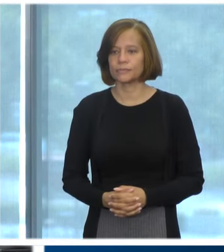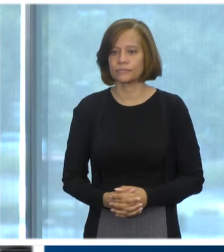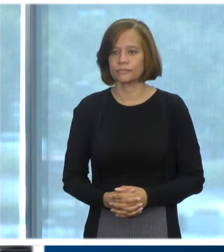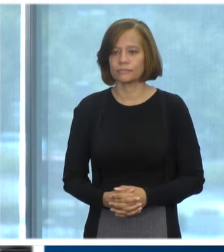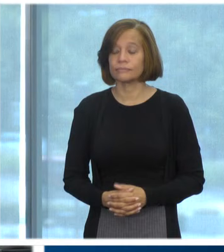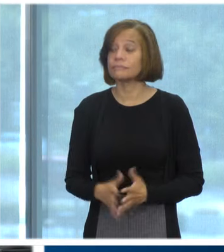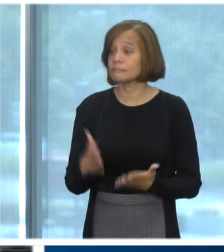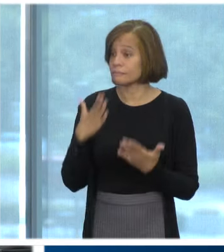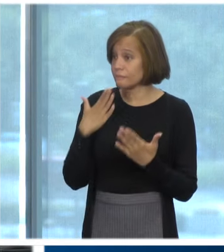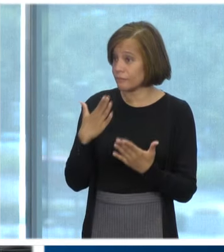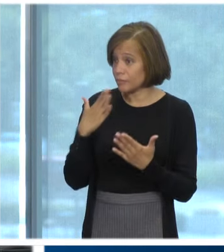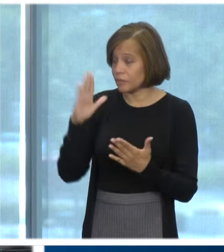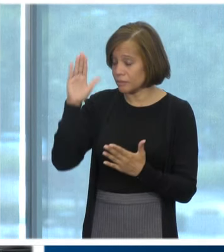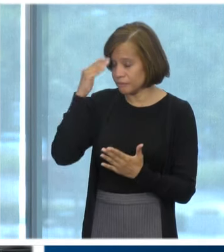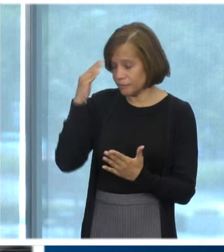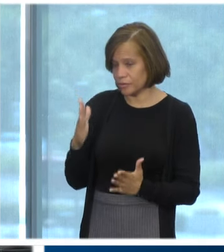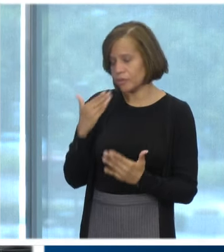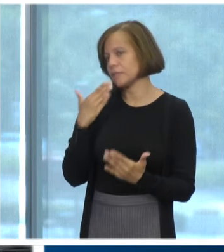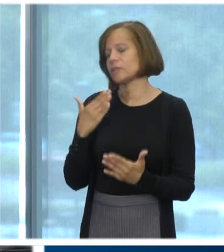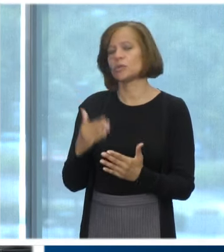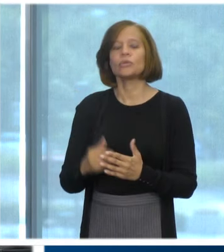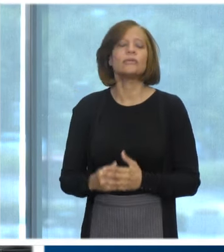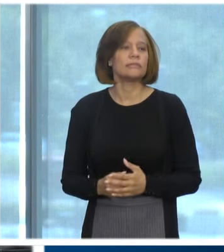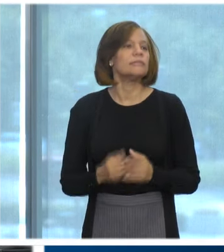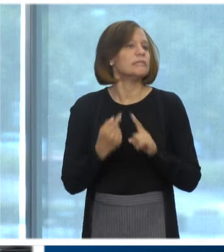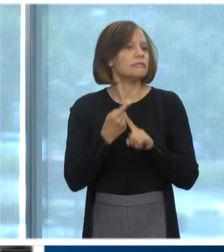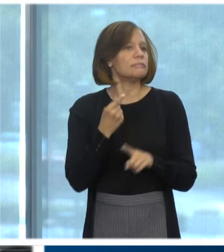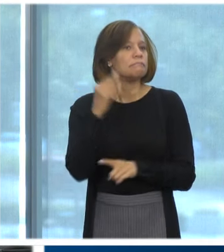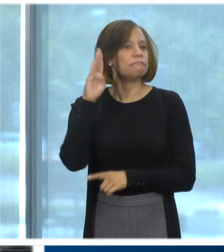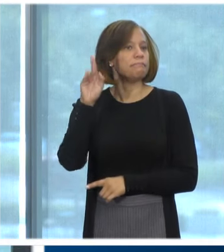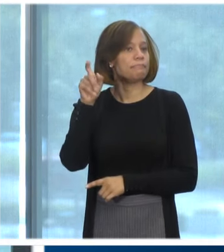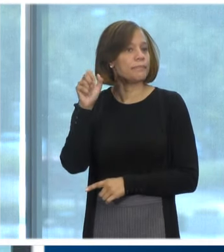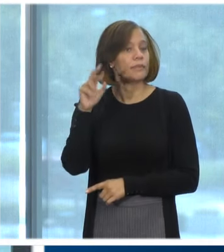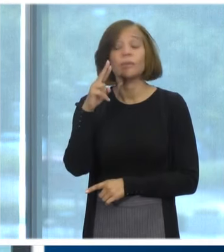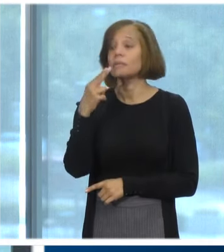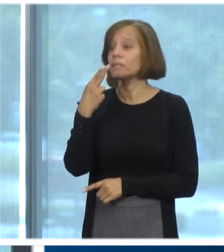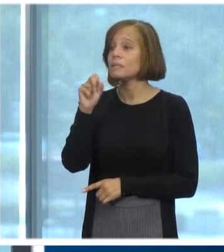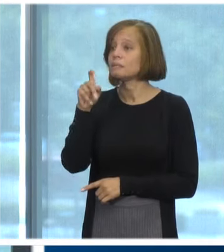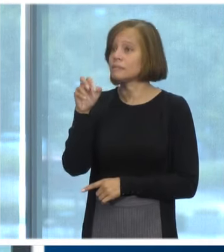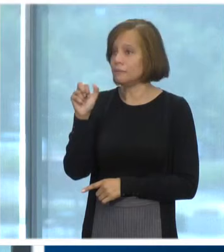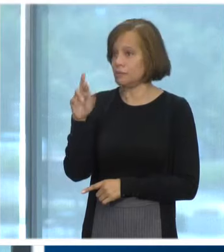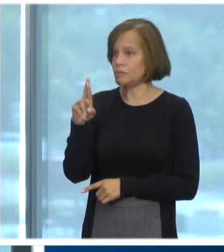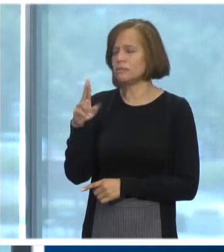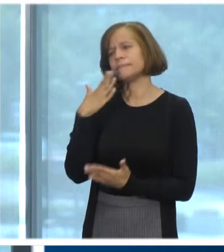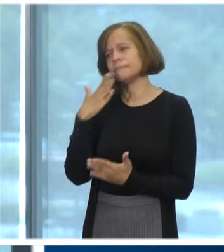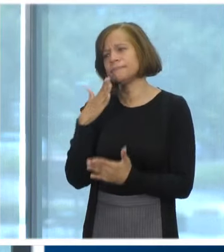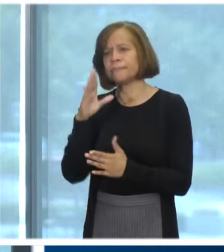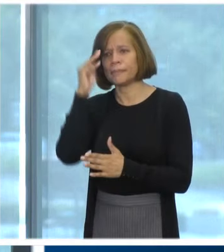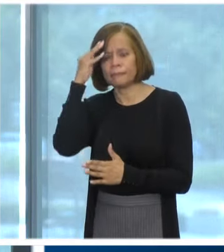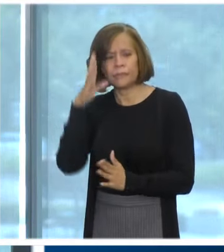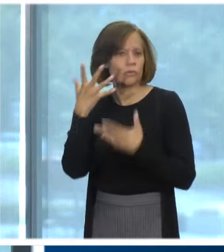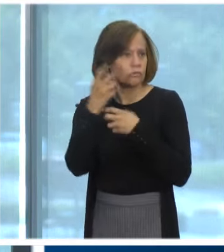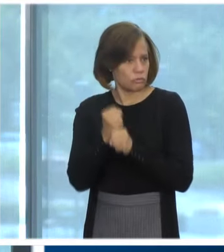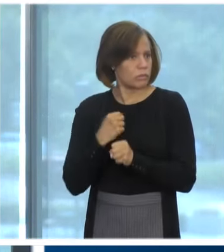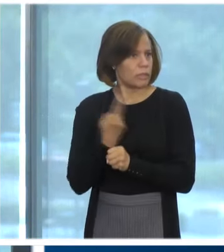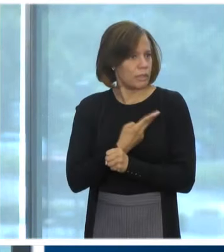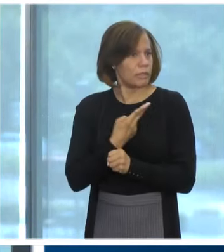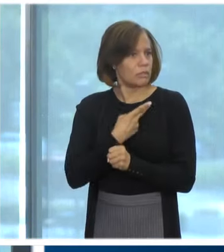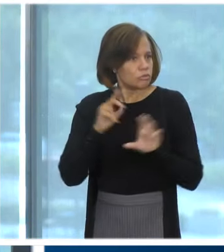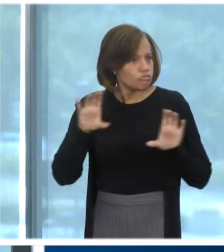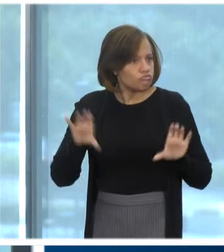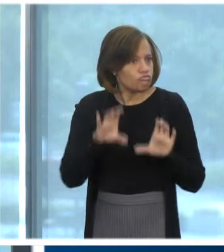Thank you, Mayor. On behalf of BakerHostetler, I would like to thank the Mayor for entrusting us with these